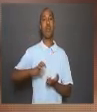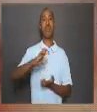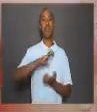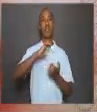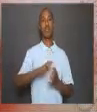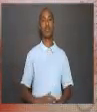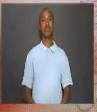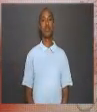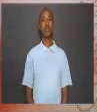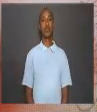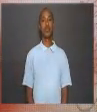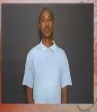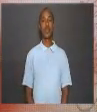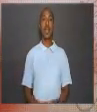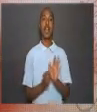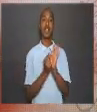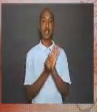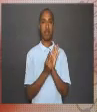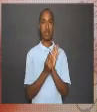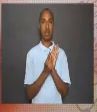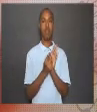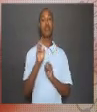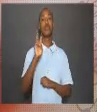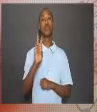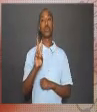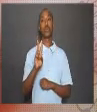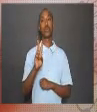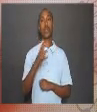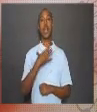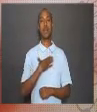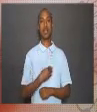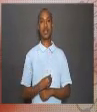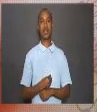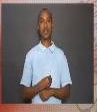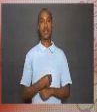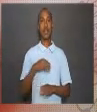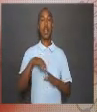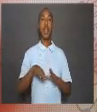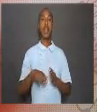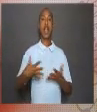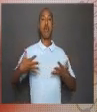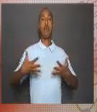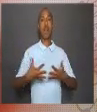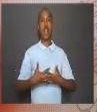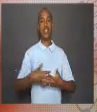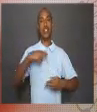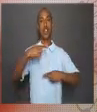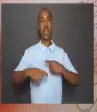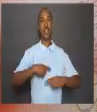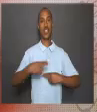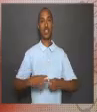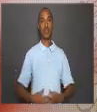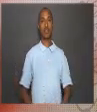compound. An example of 2 elements in a combination